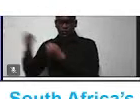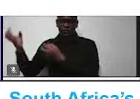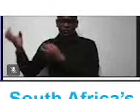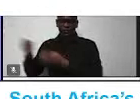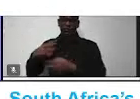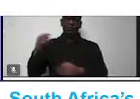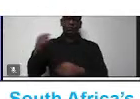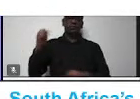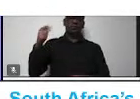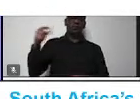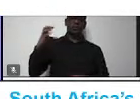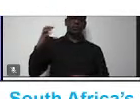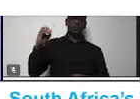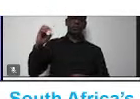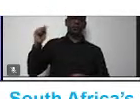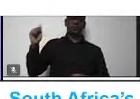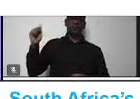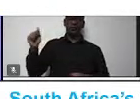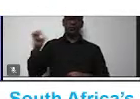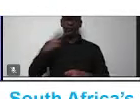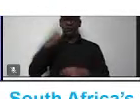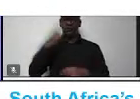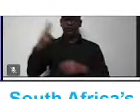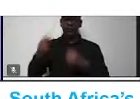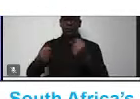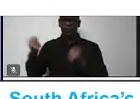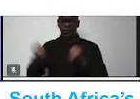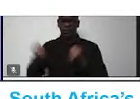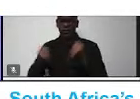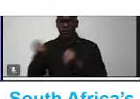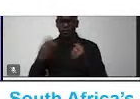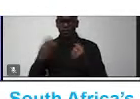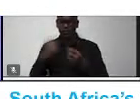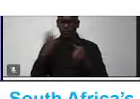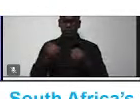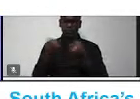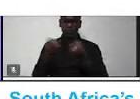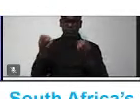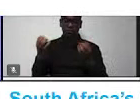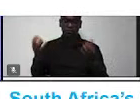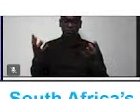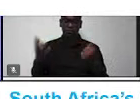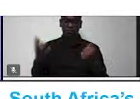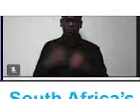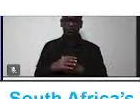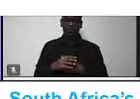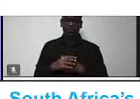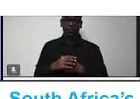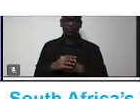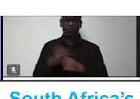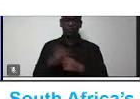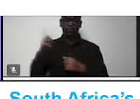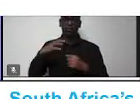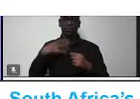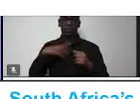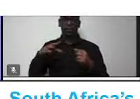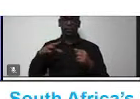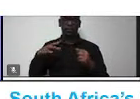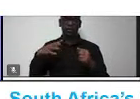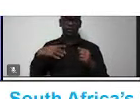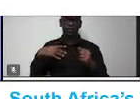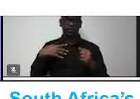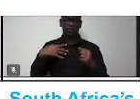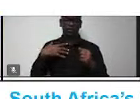the motor cars are by far the biggest beneficiary, or the automotive industry is a very big beneficiary of